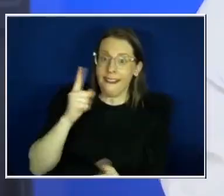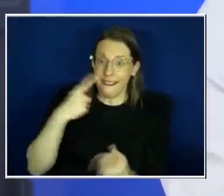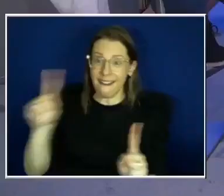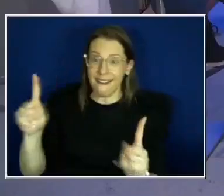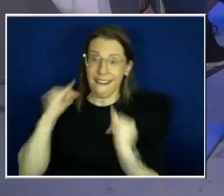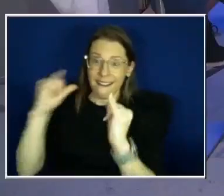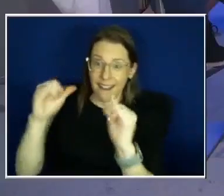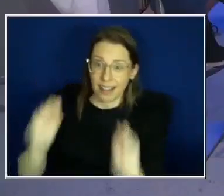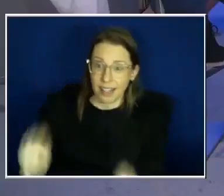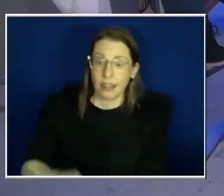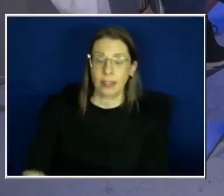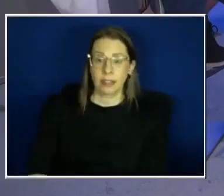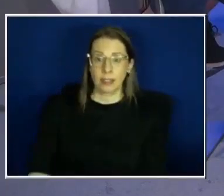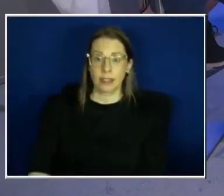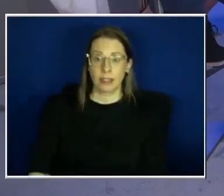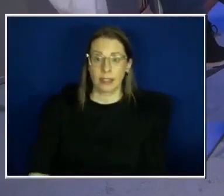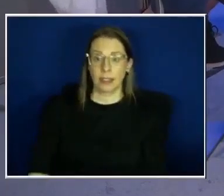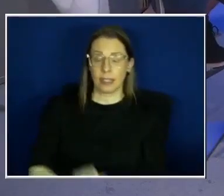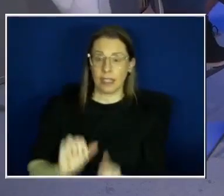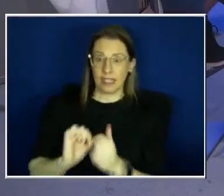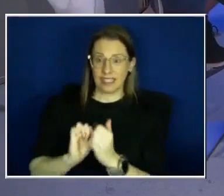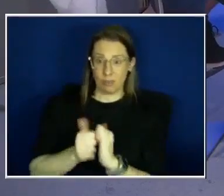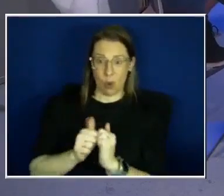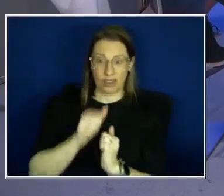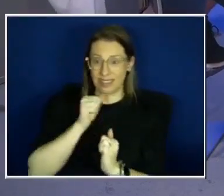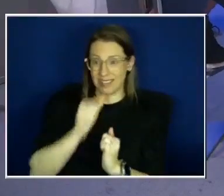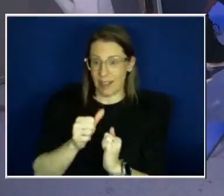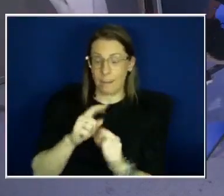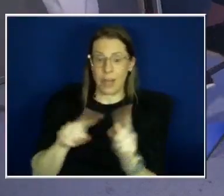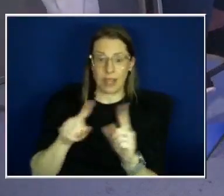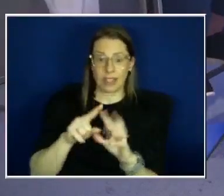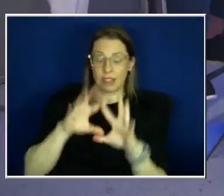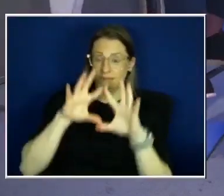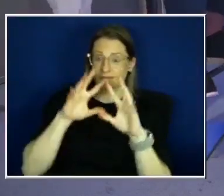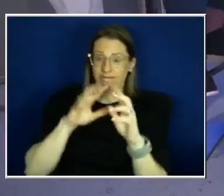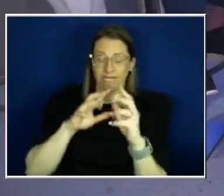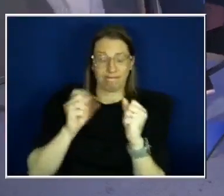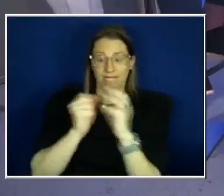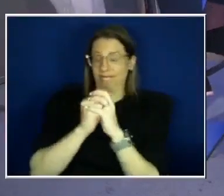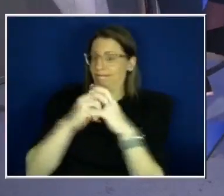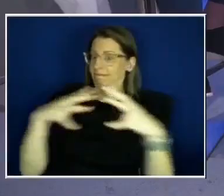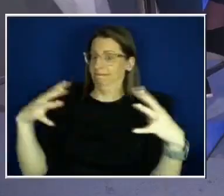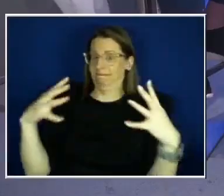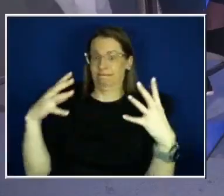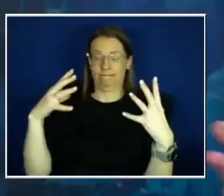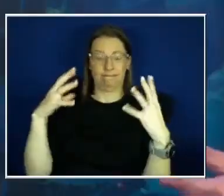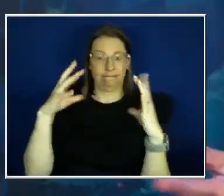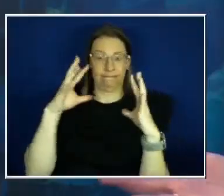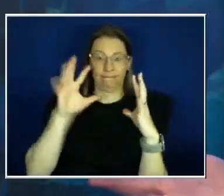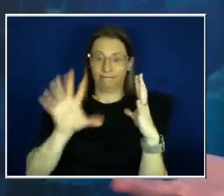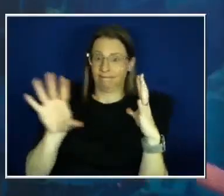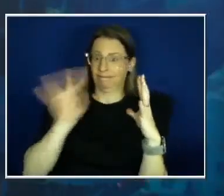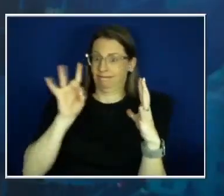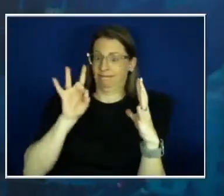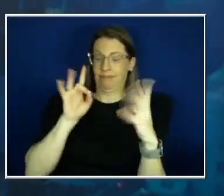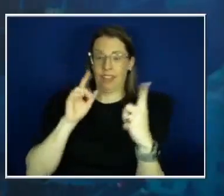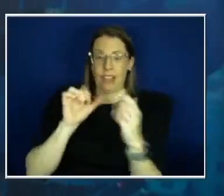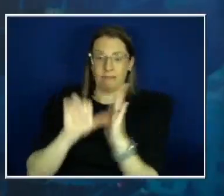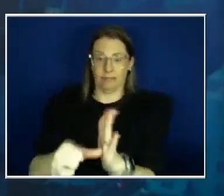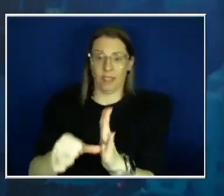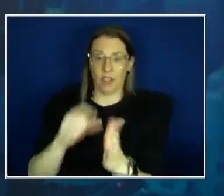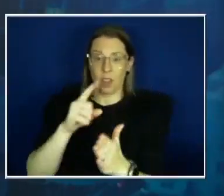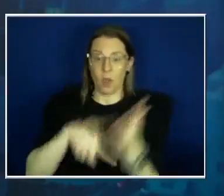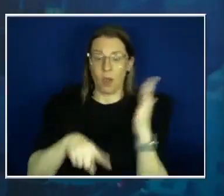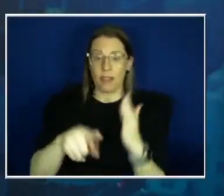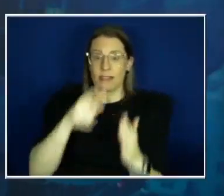It's not just sports; it's just a big picture, isn't it, Dr. Beaumont? What's the big takeaway? Oh, same. I just want to reiterate what the guys said. I mean, you